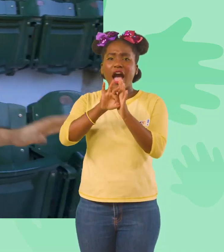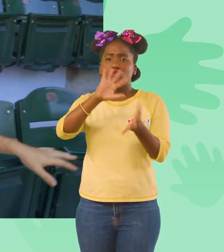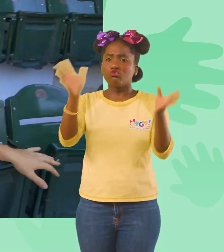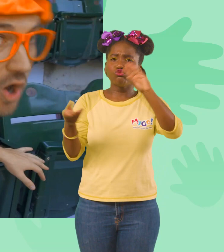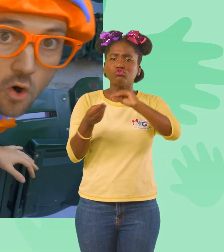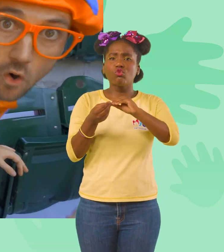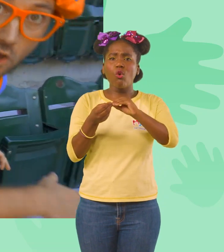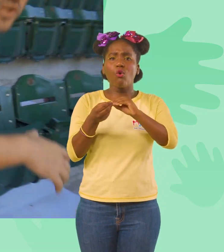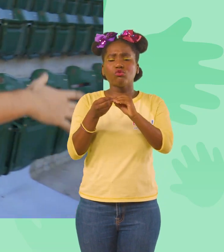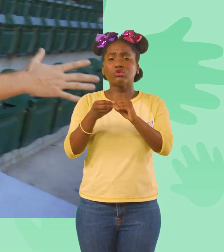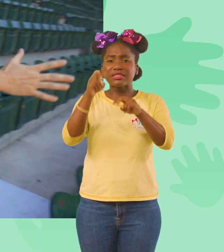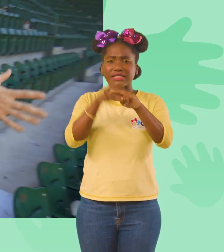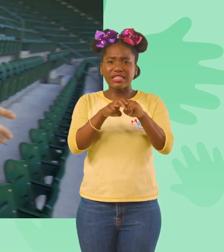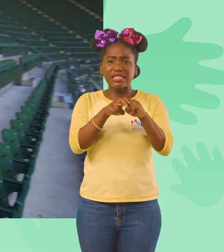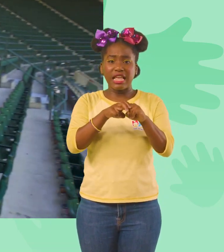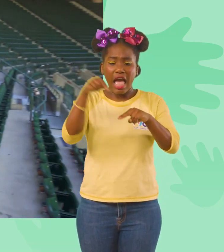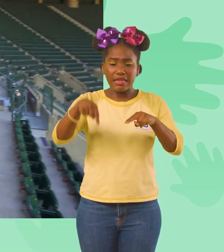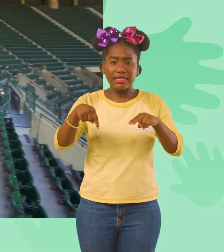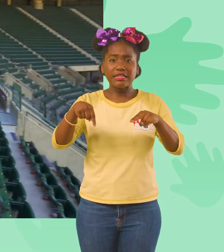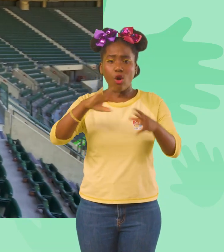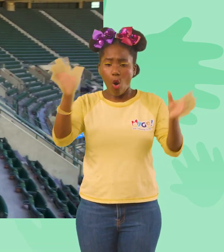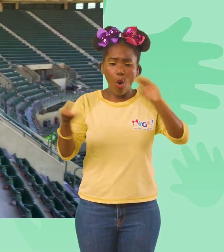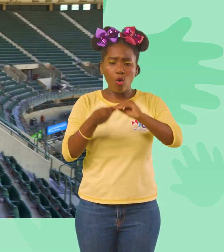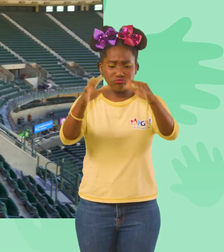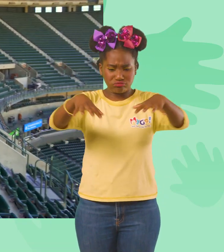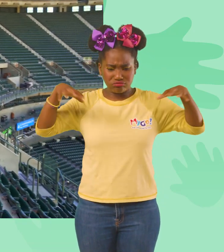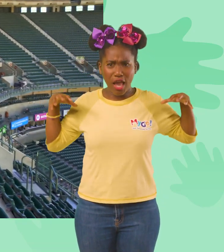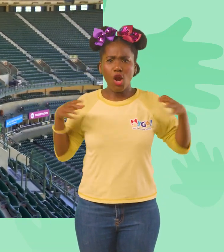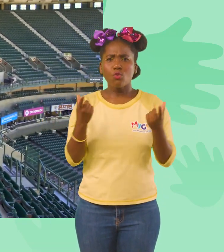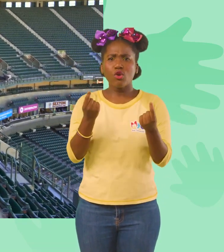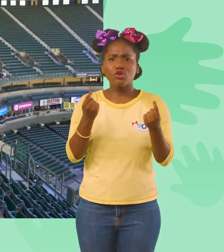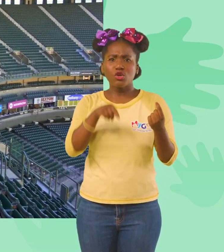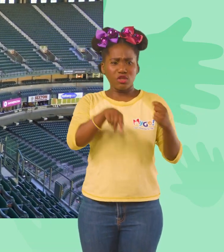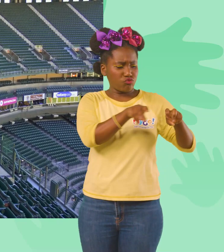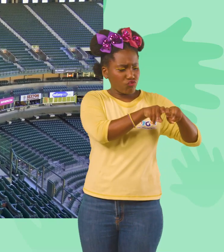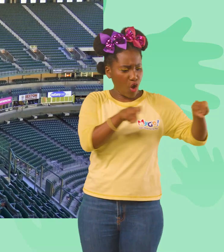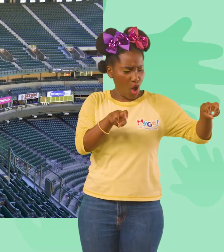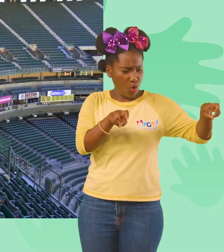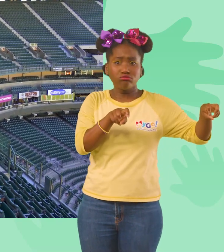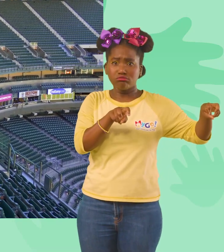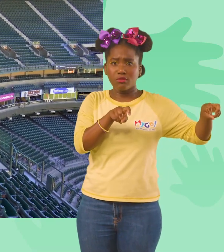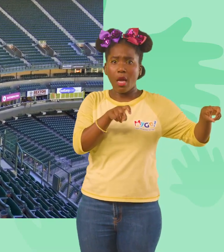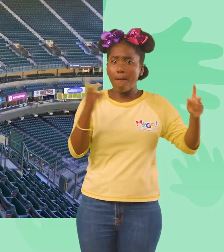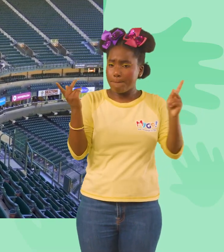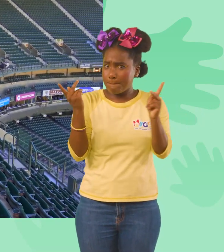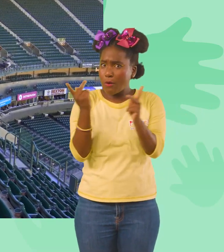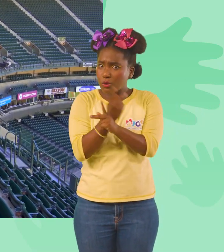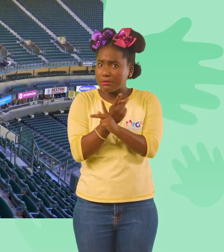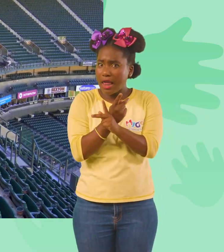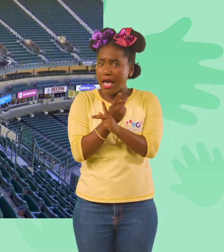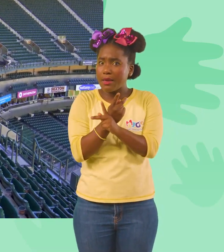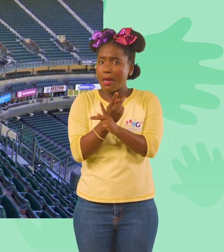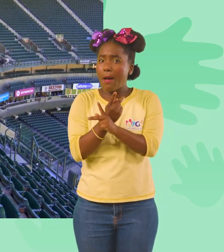seats in this whole stadium, you just take this row and multiply it by